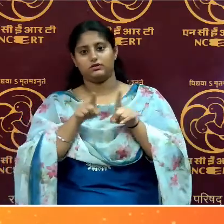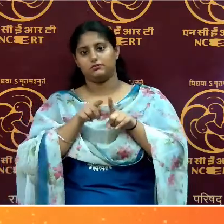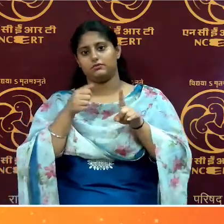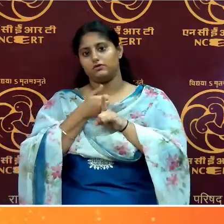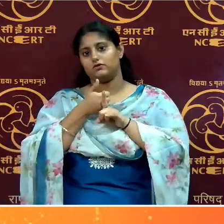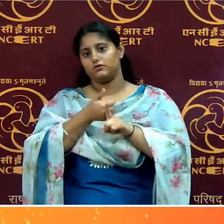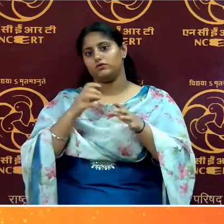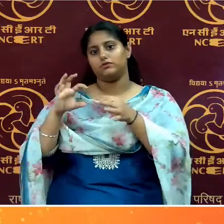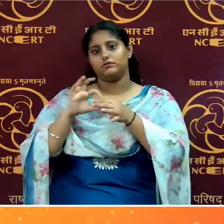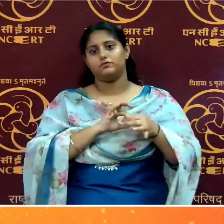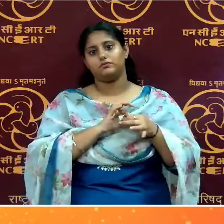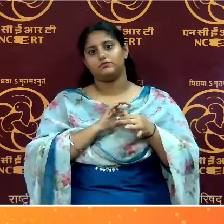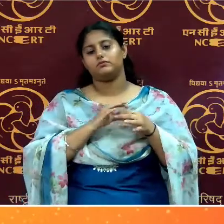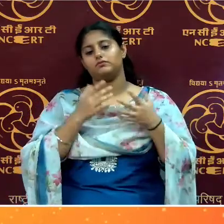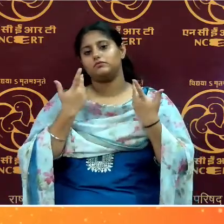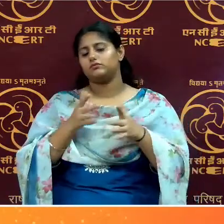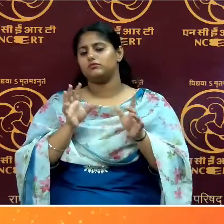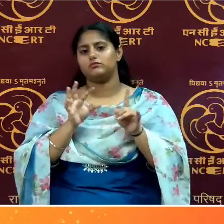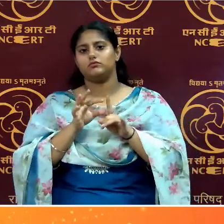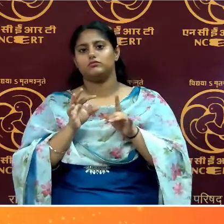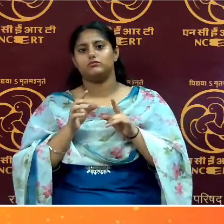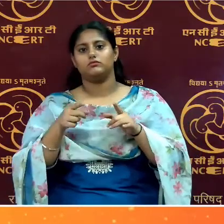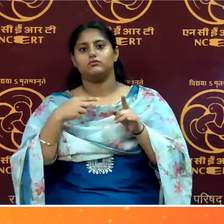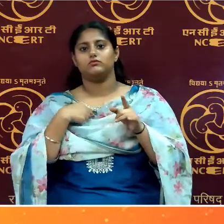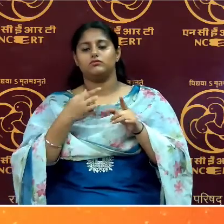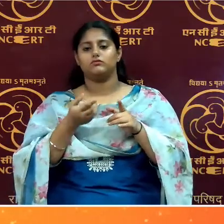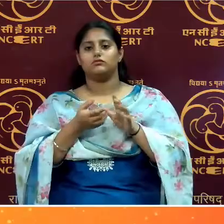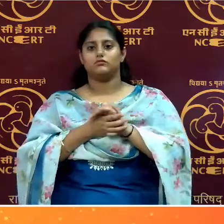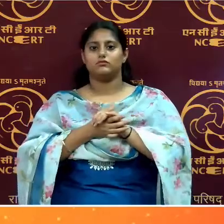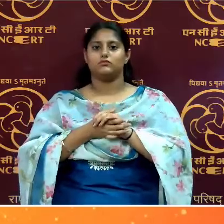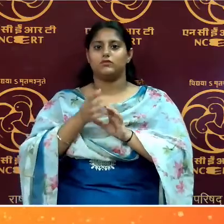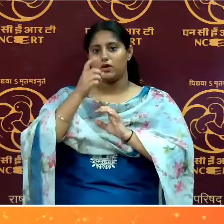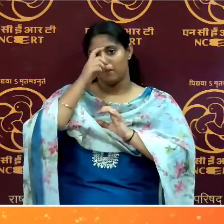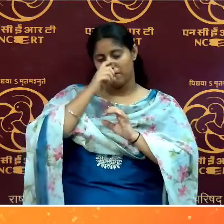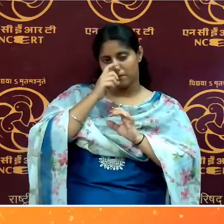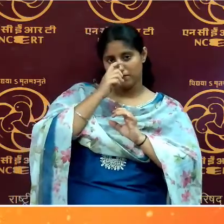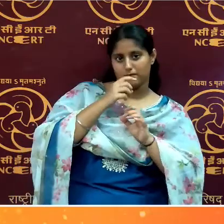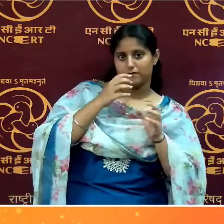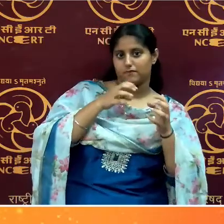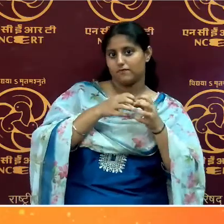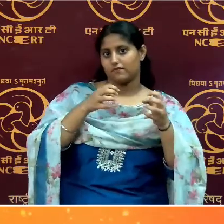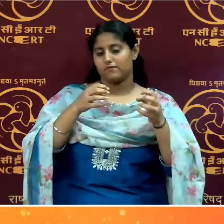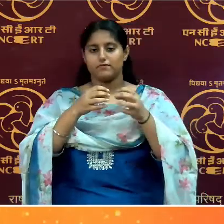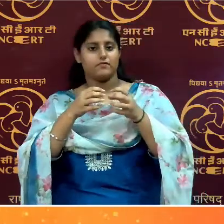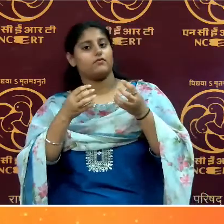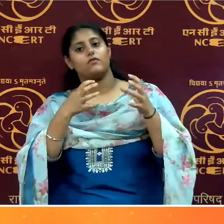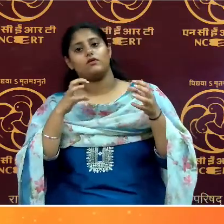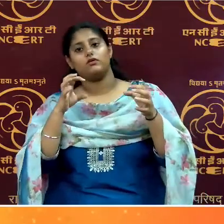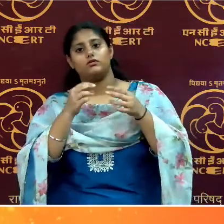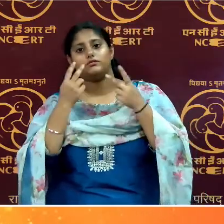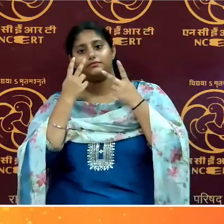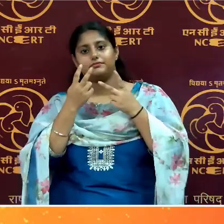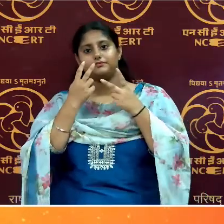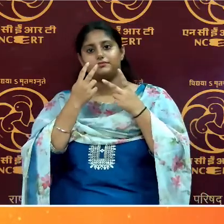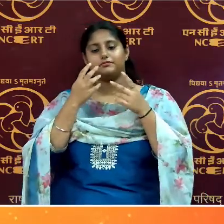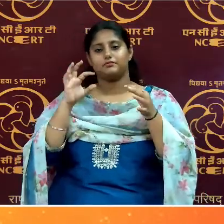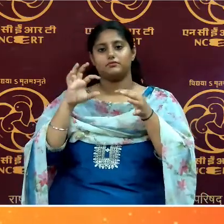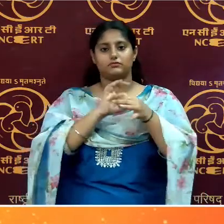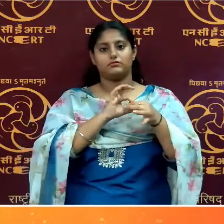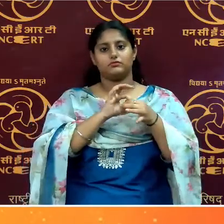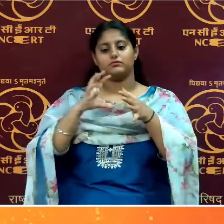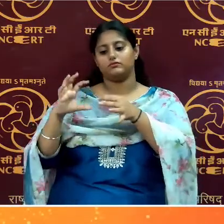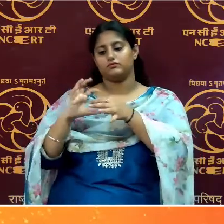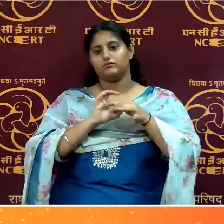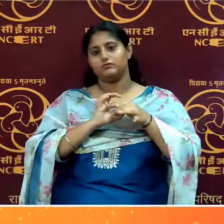doing anything with this magnet, right? I am just bringing blue magnet near to it, right? And you see the magnetic force is